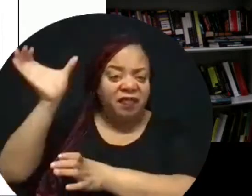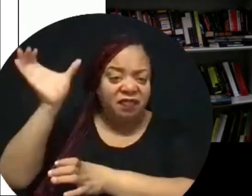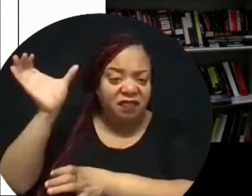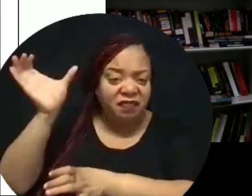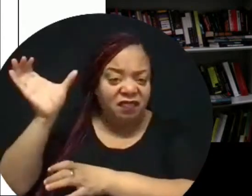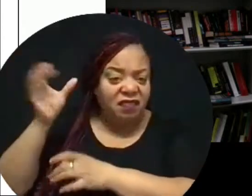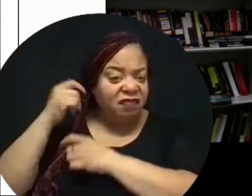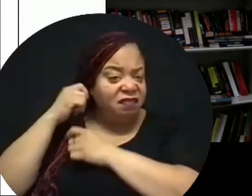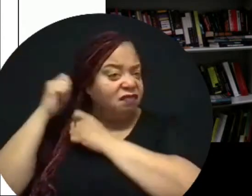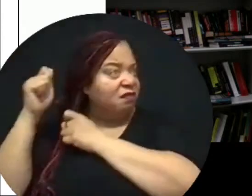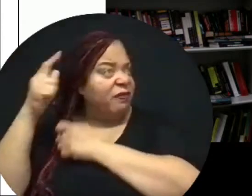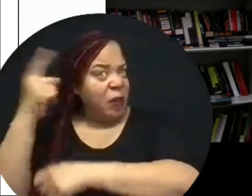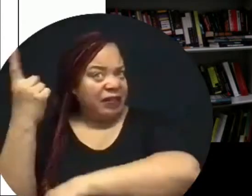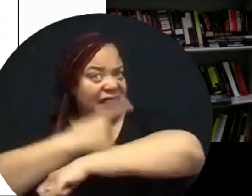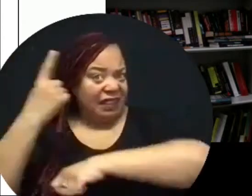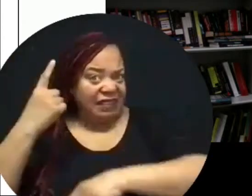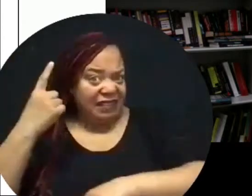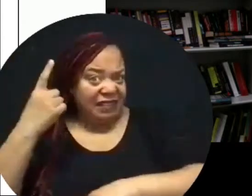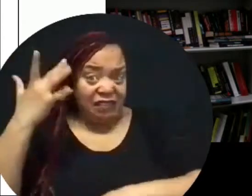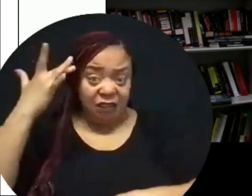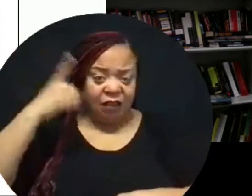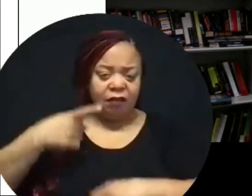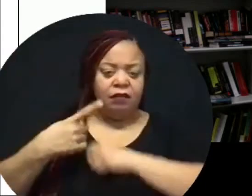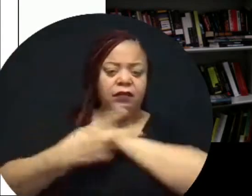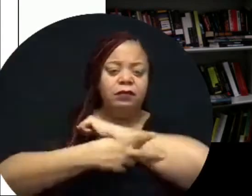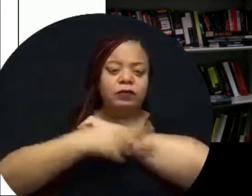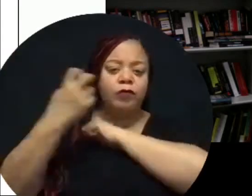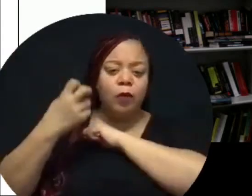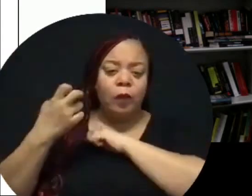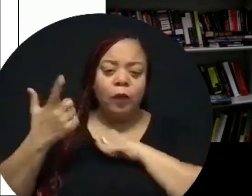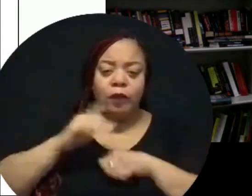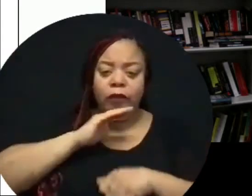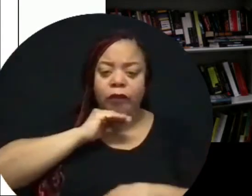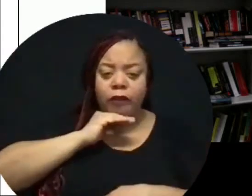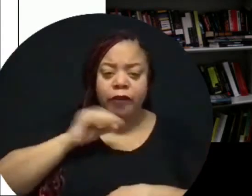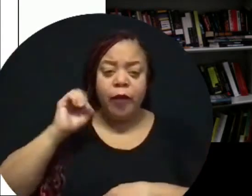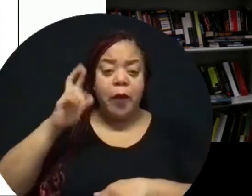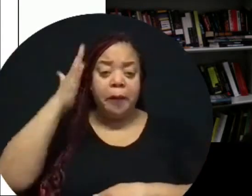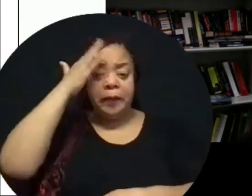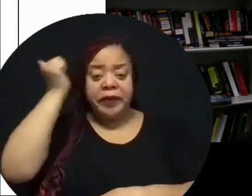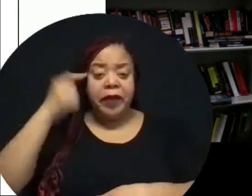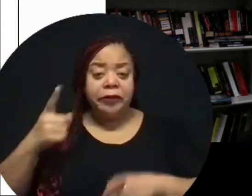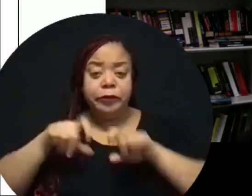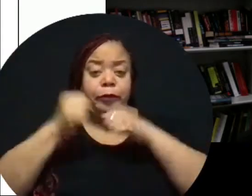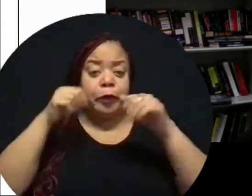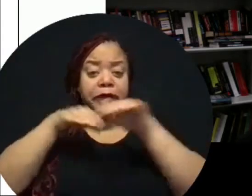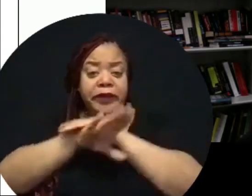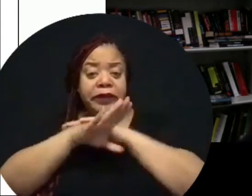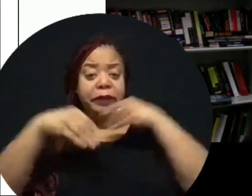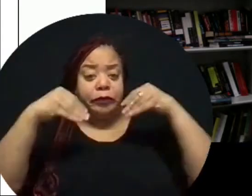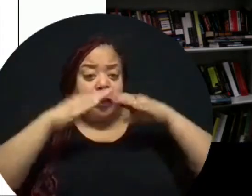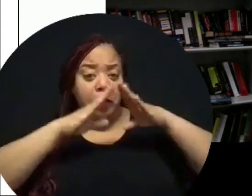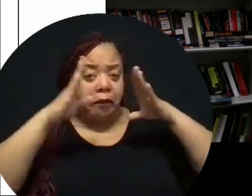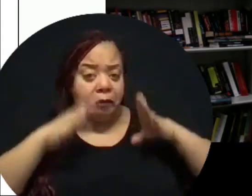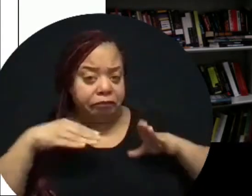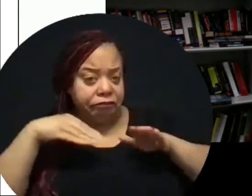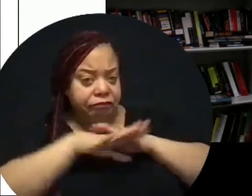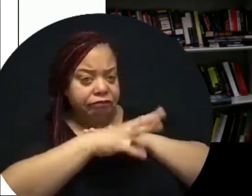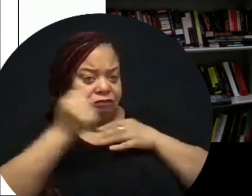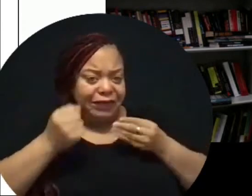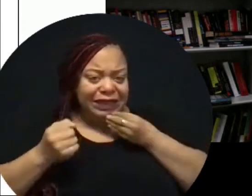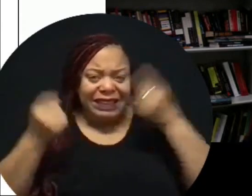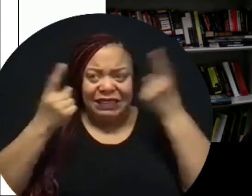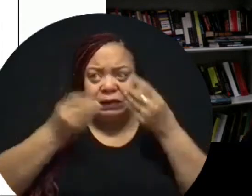eat something that they're not supposed to. But I also want to emphasize the fact that, I mean, I think this will come out more as we